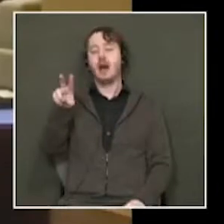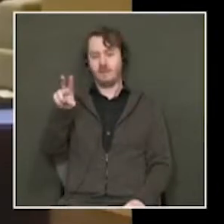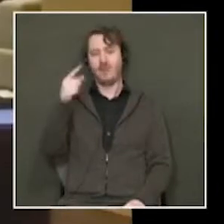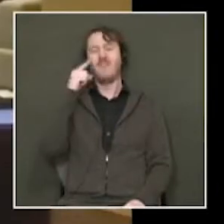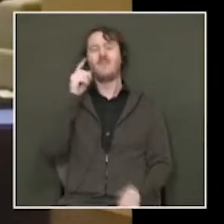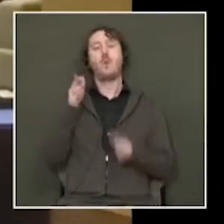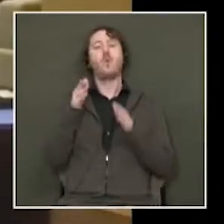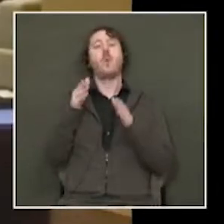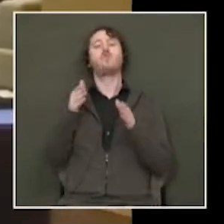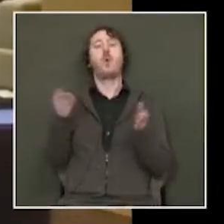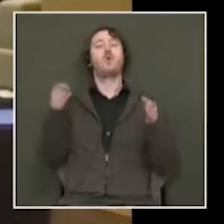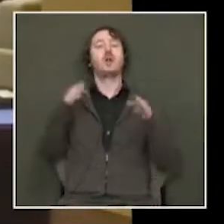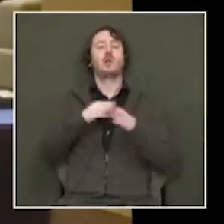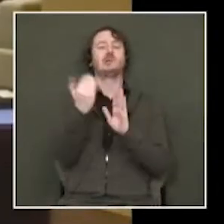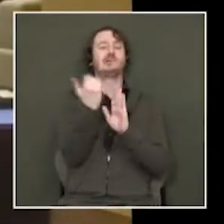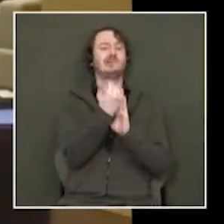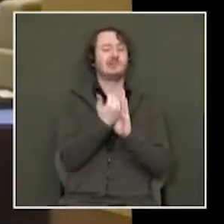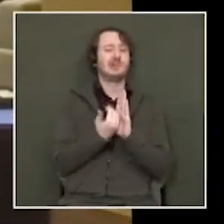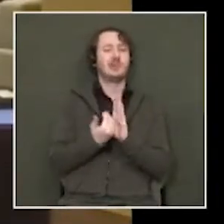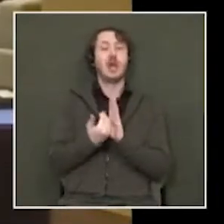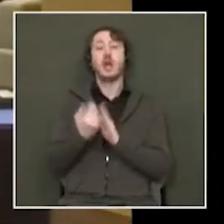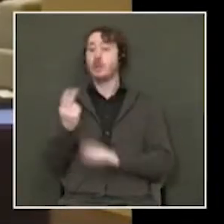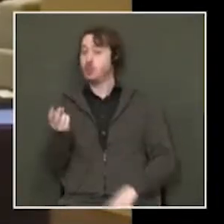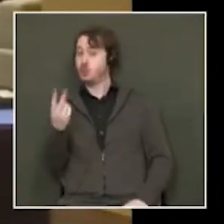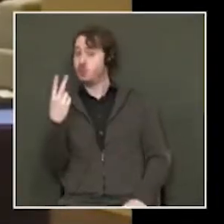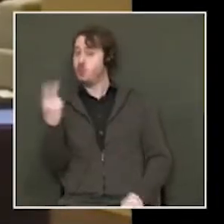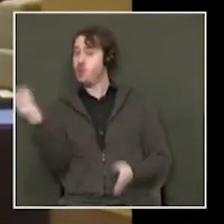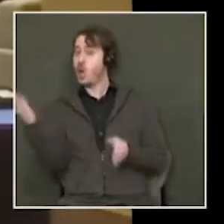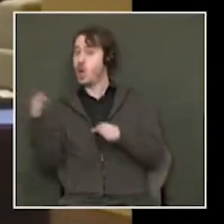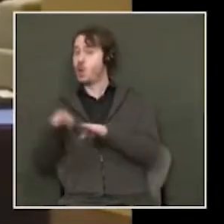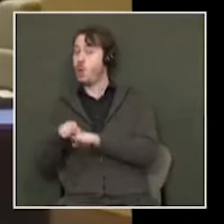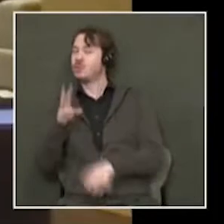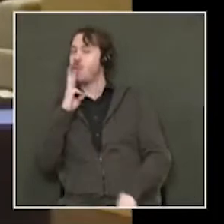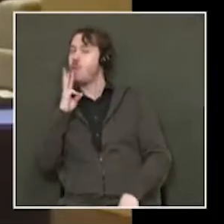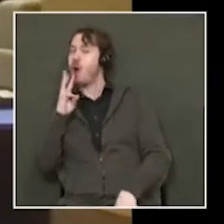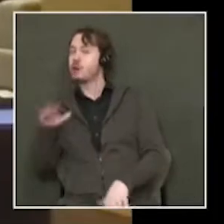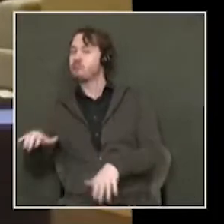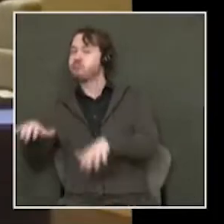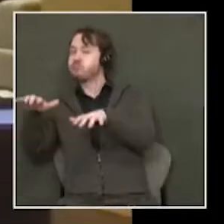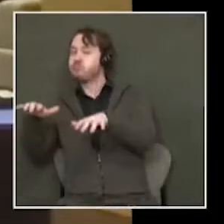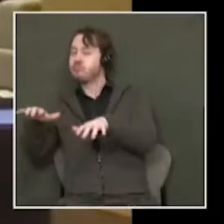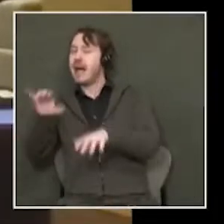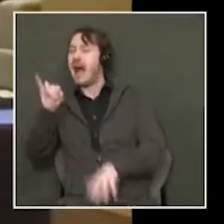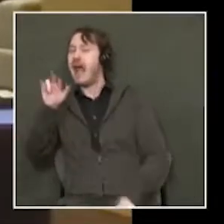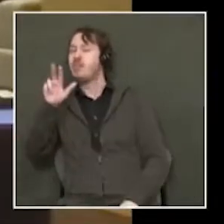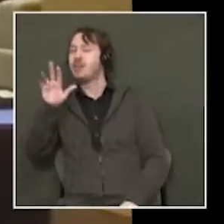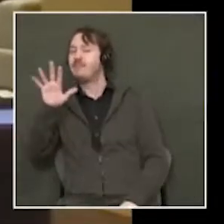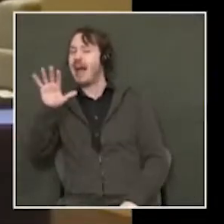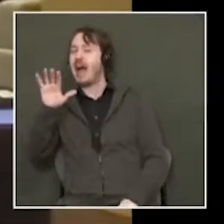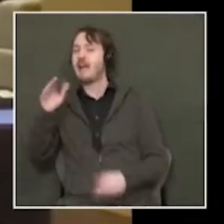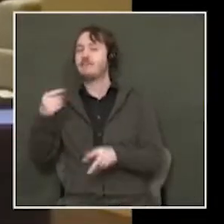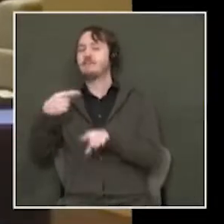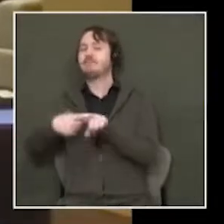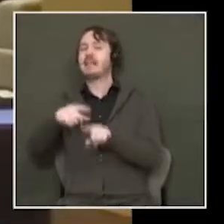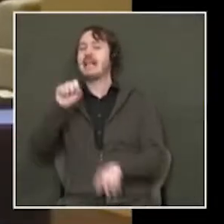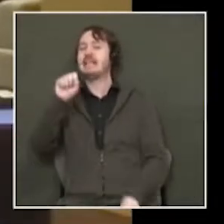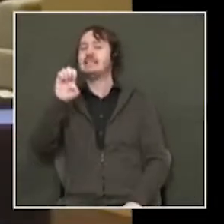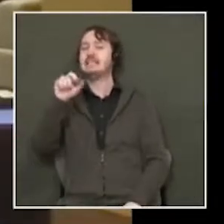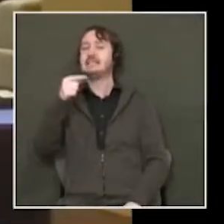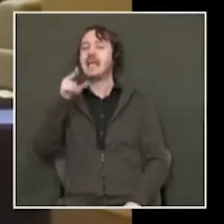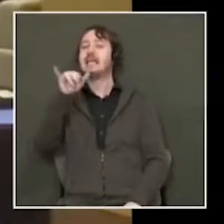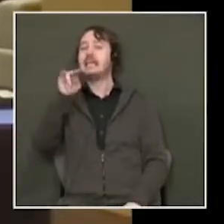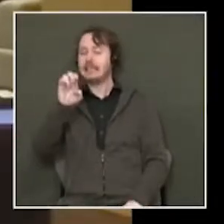closures due to water, high water, one at I-35 and Seguin Road, as well as